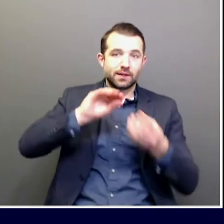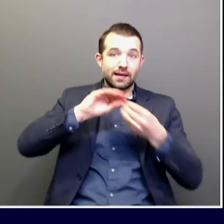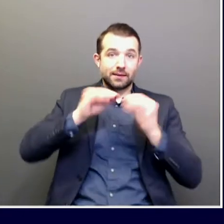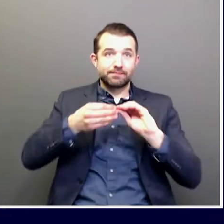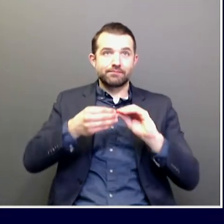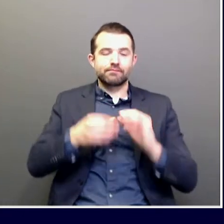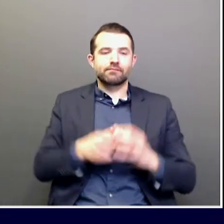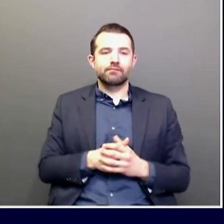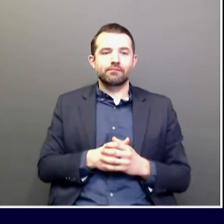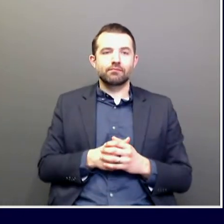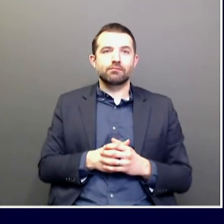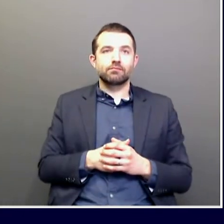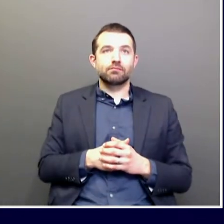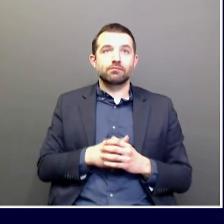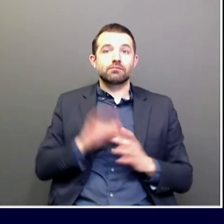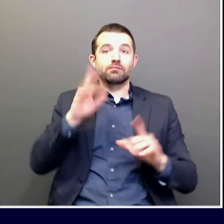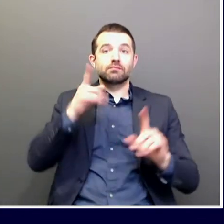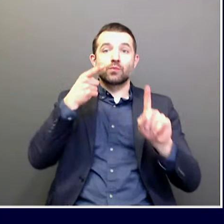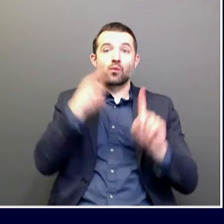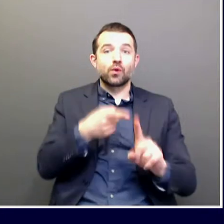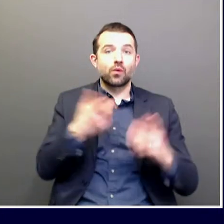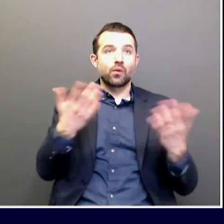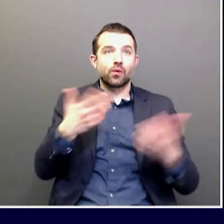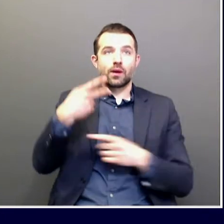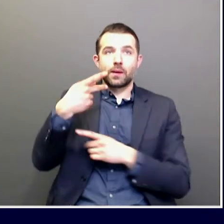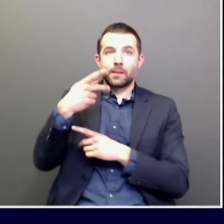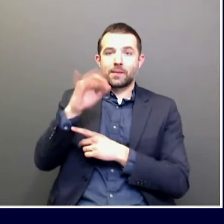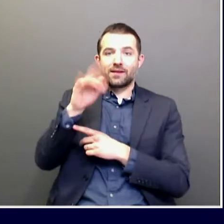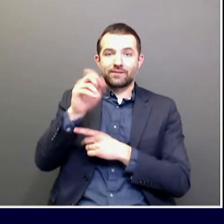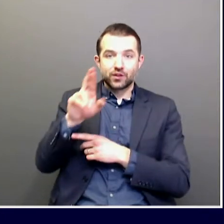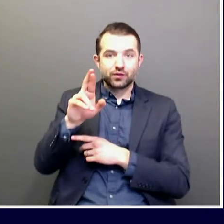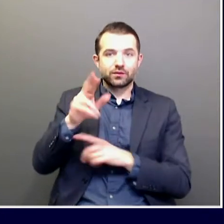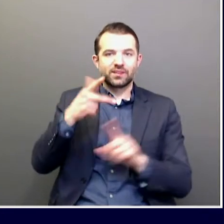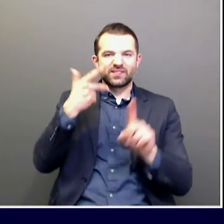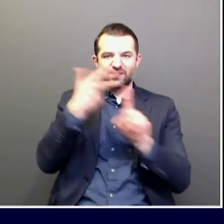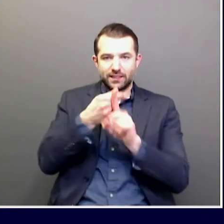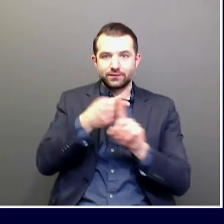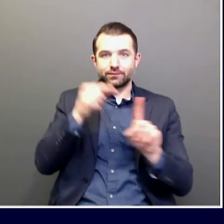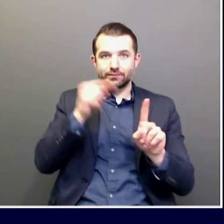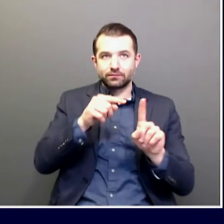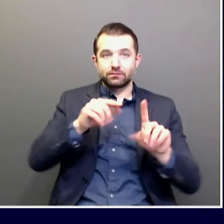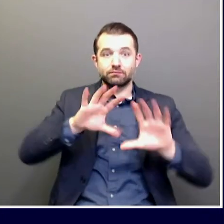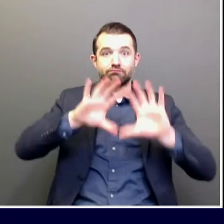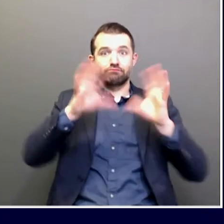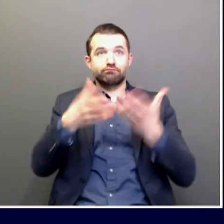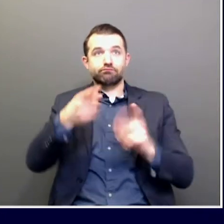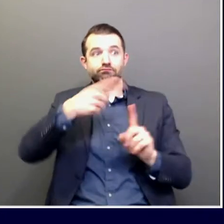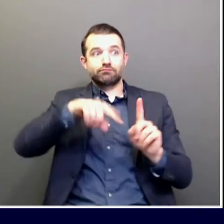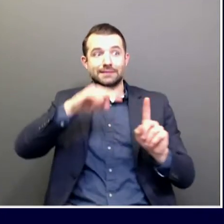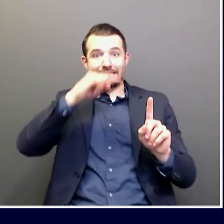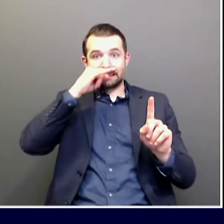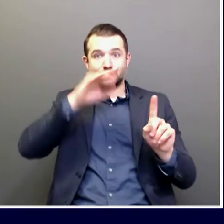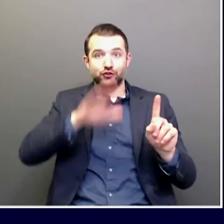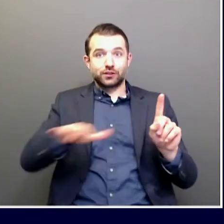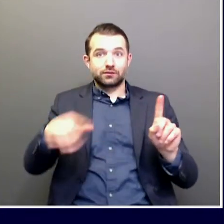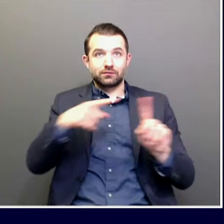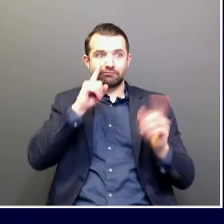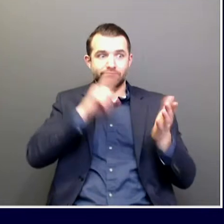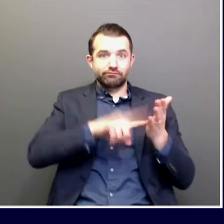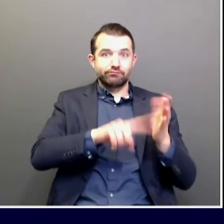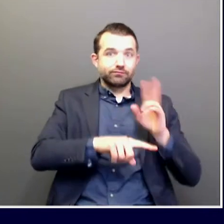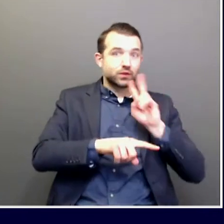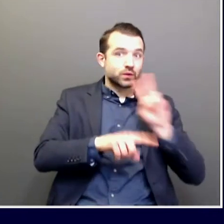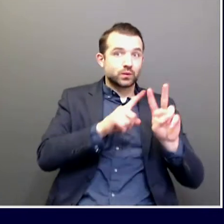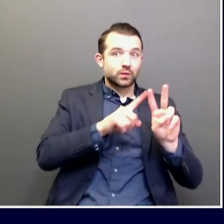are generated. It did in the younger group from 6 months up to 2, but not in that middle group. That was not